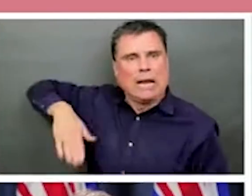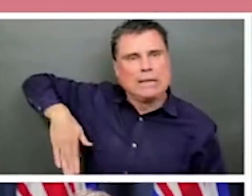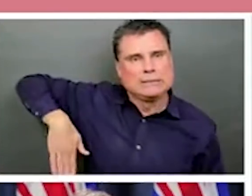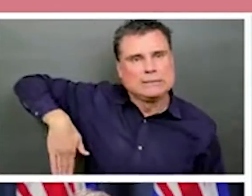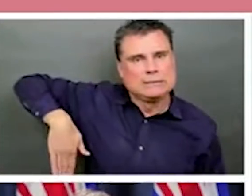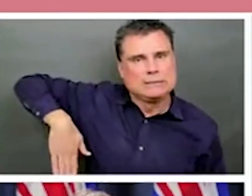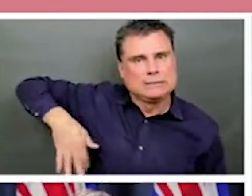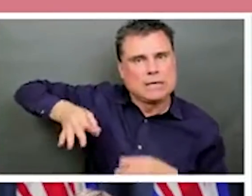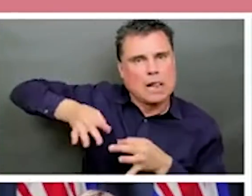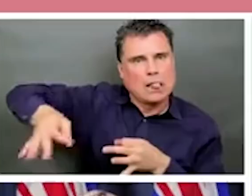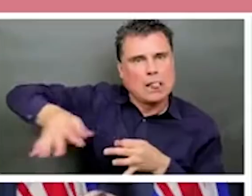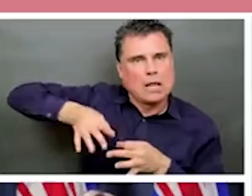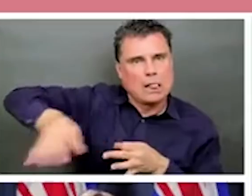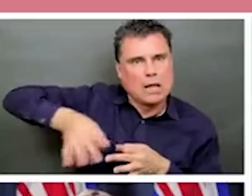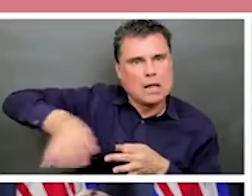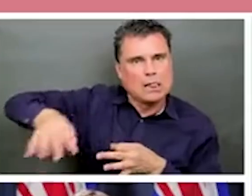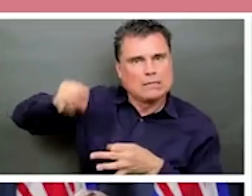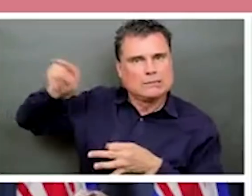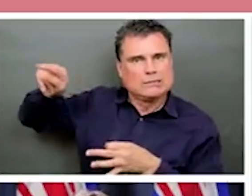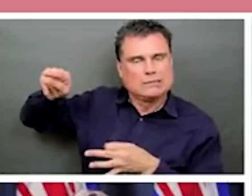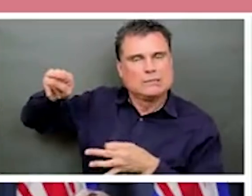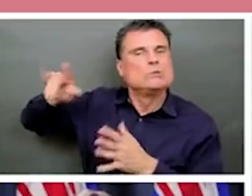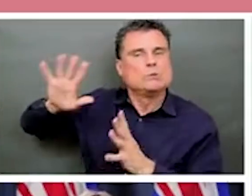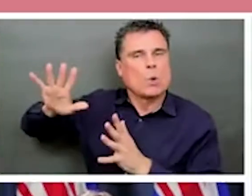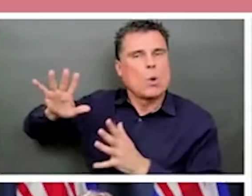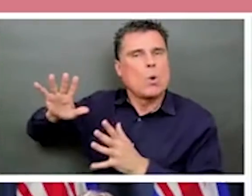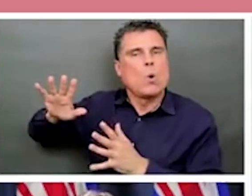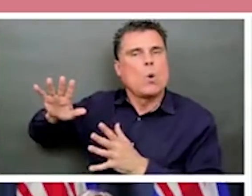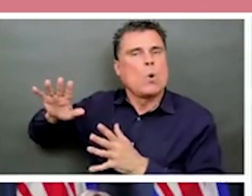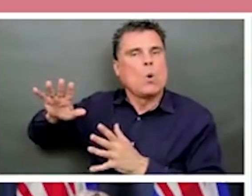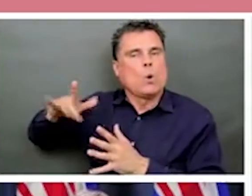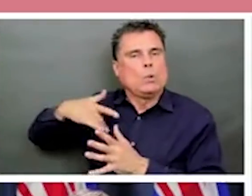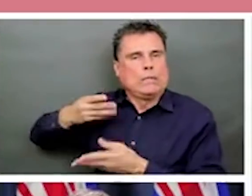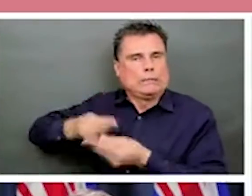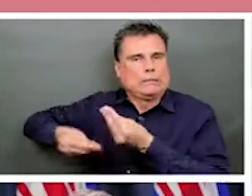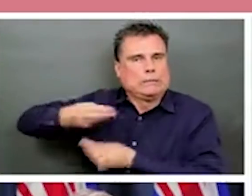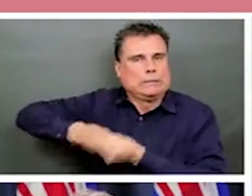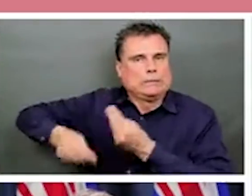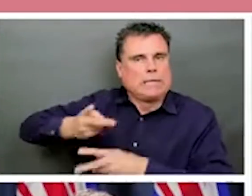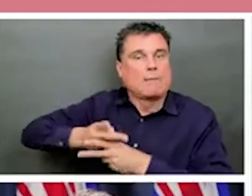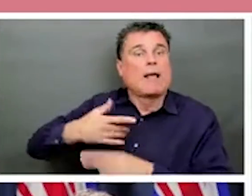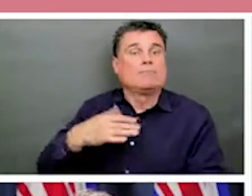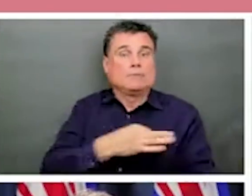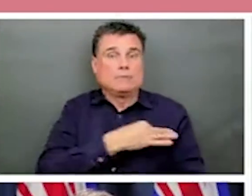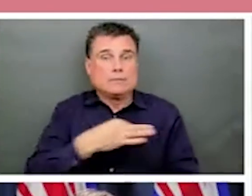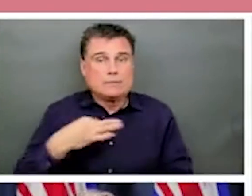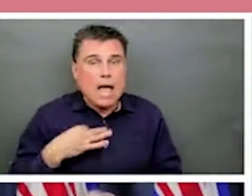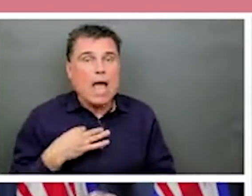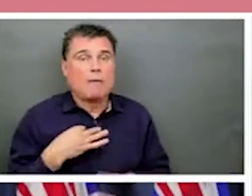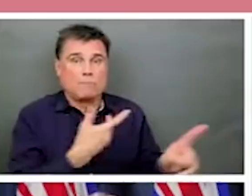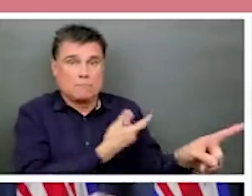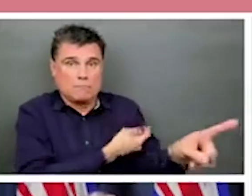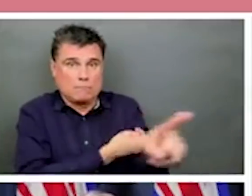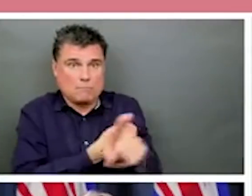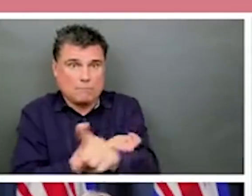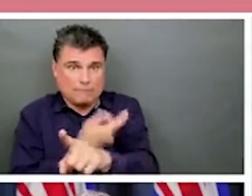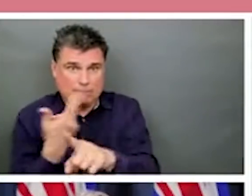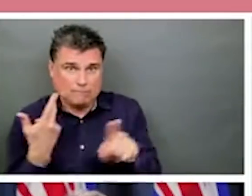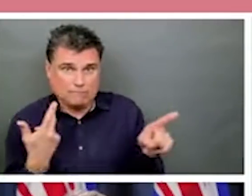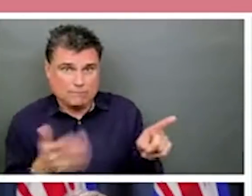of our campaign, we were able to manage that because we were working with our own staff who were getting vaccinated and different